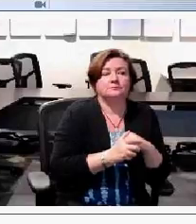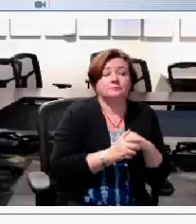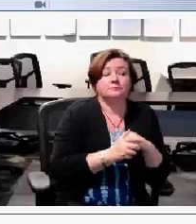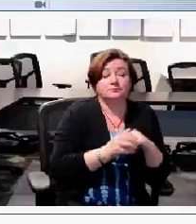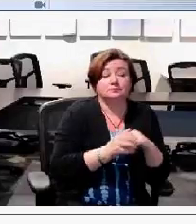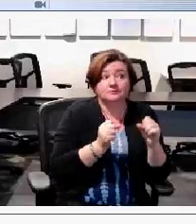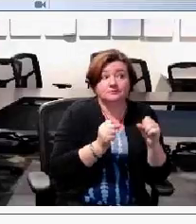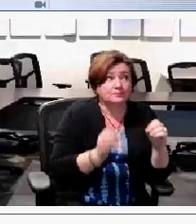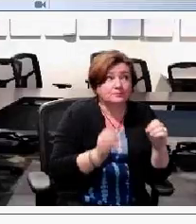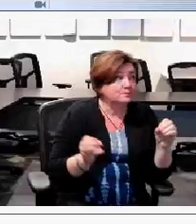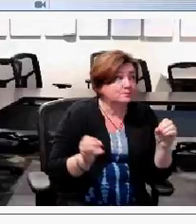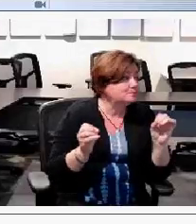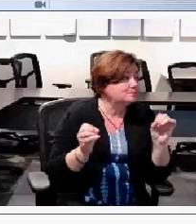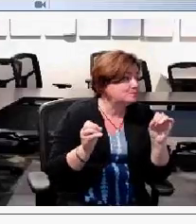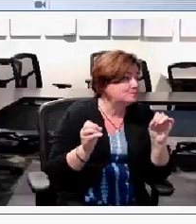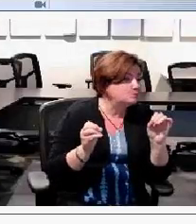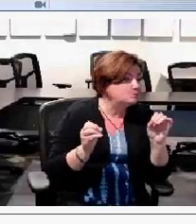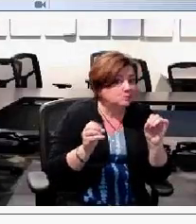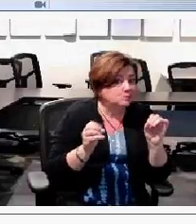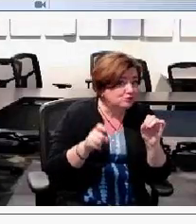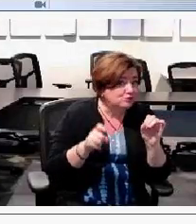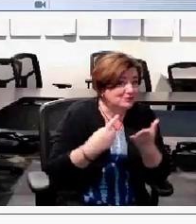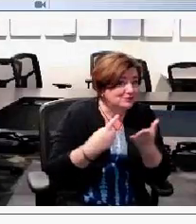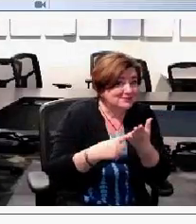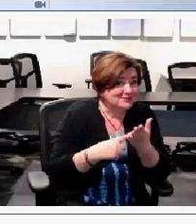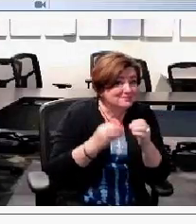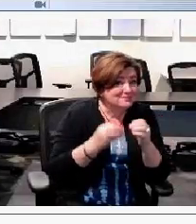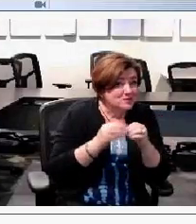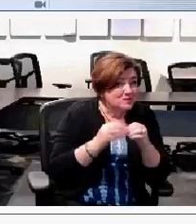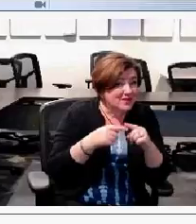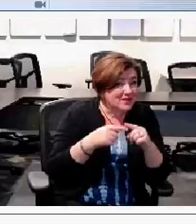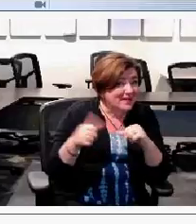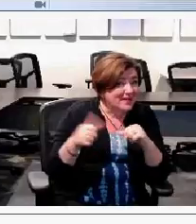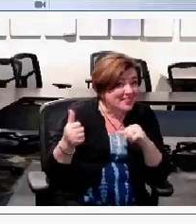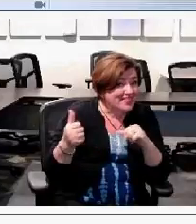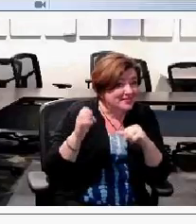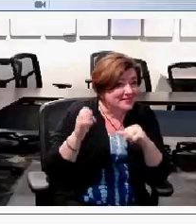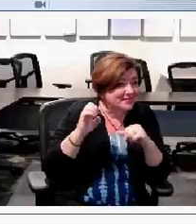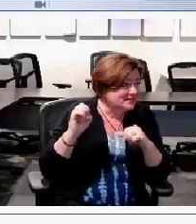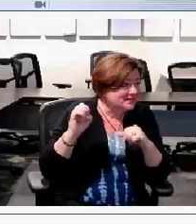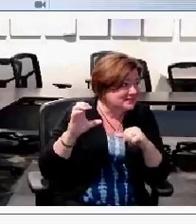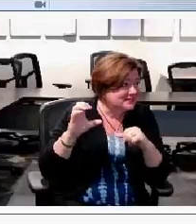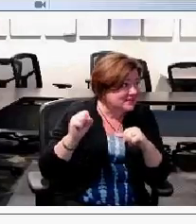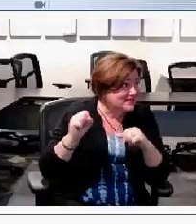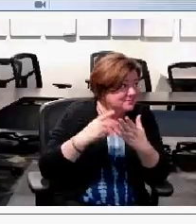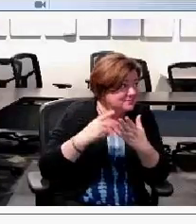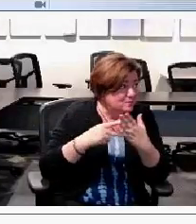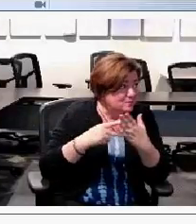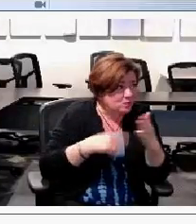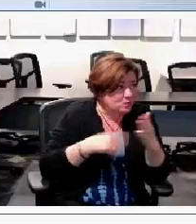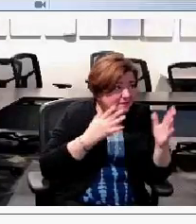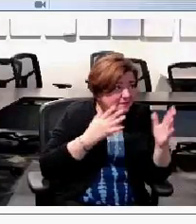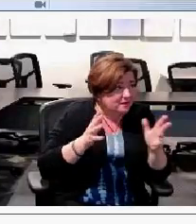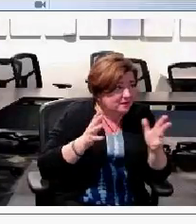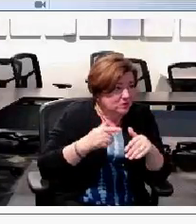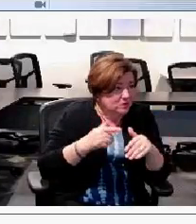So, she's talking a little bit about her other youth programs, or can we leave it at that?